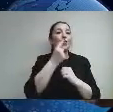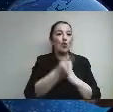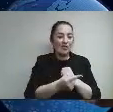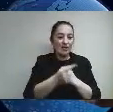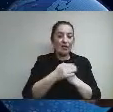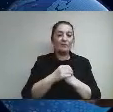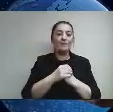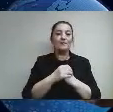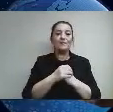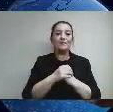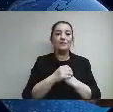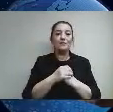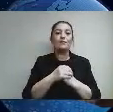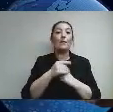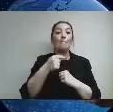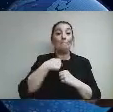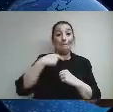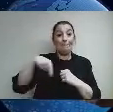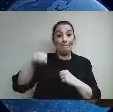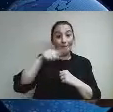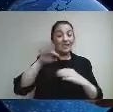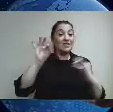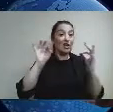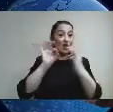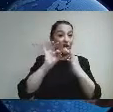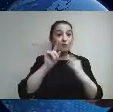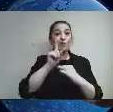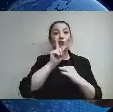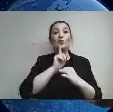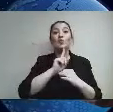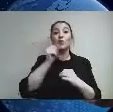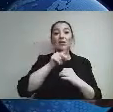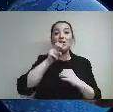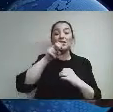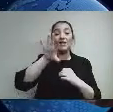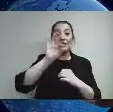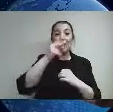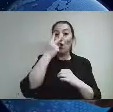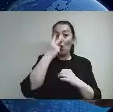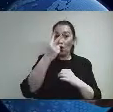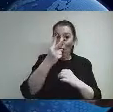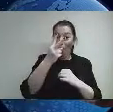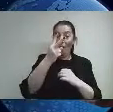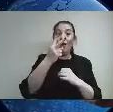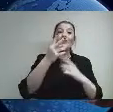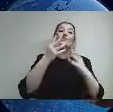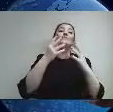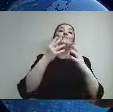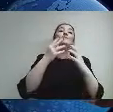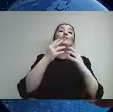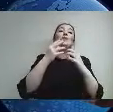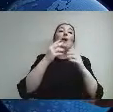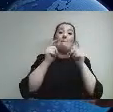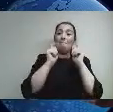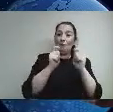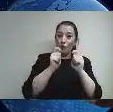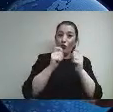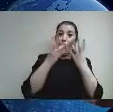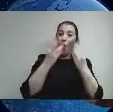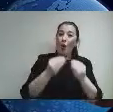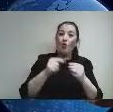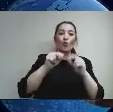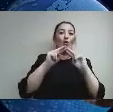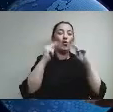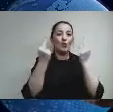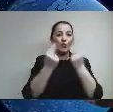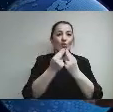in a world where the communication is 80% visual, we are trying to create a 100%